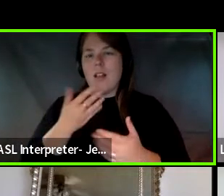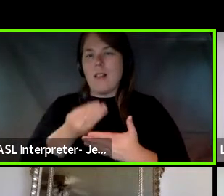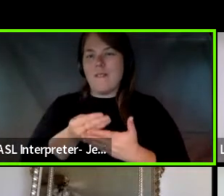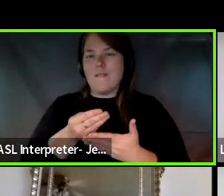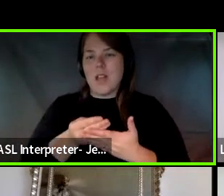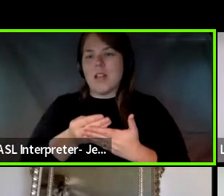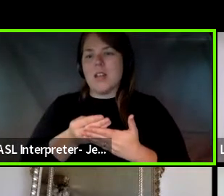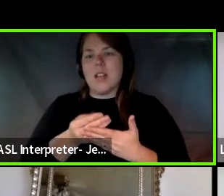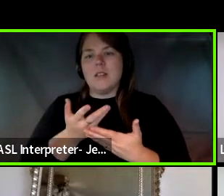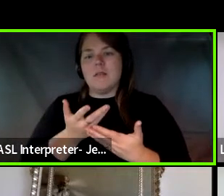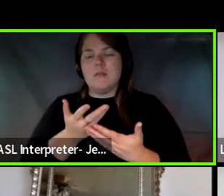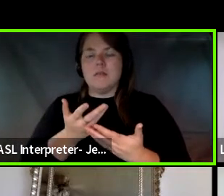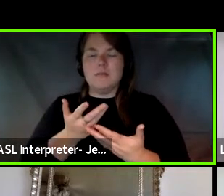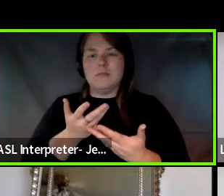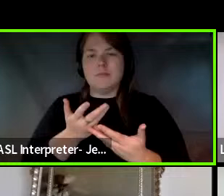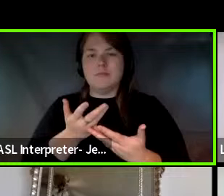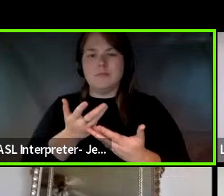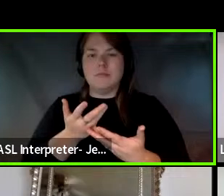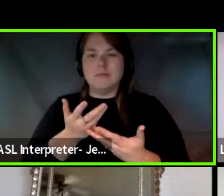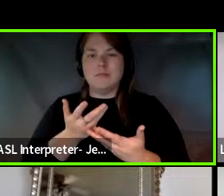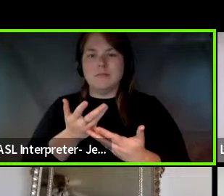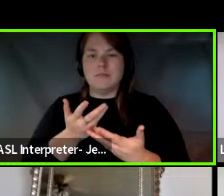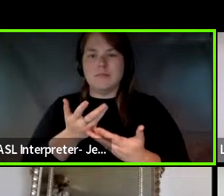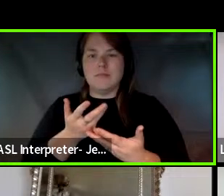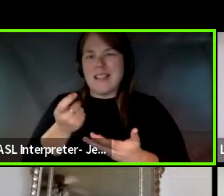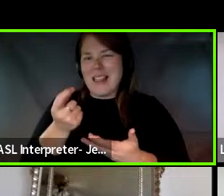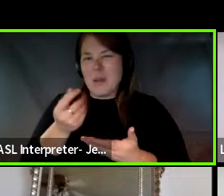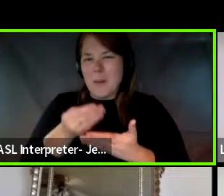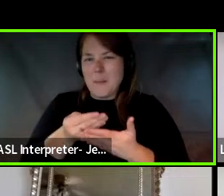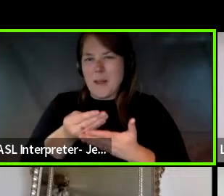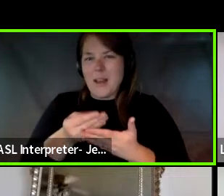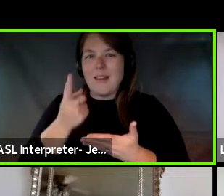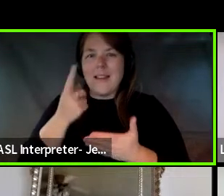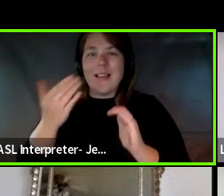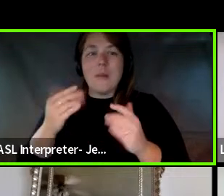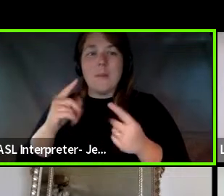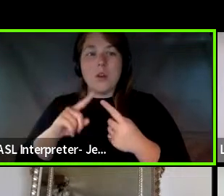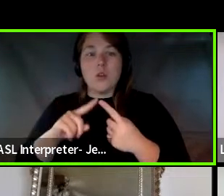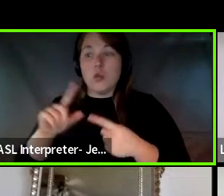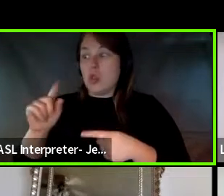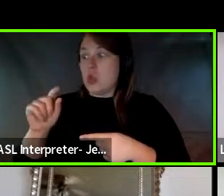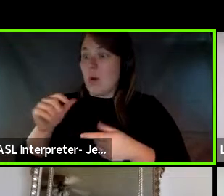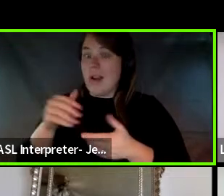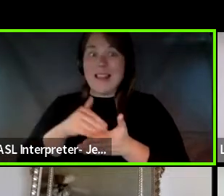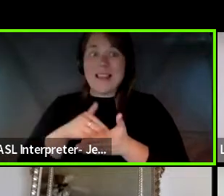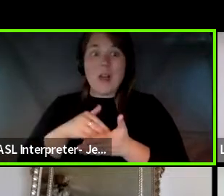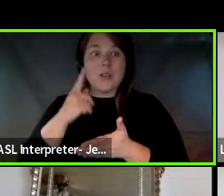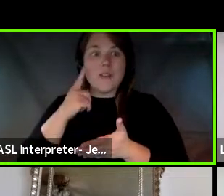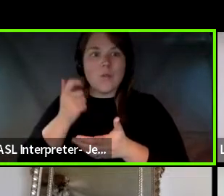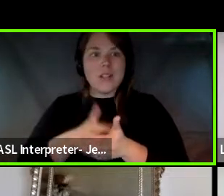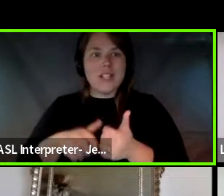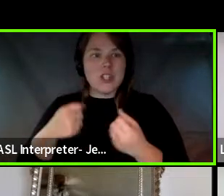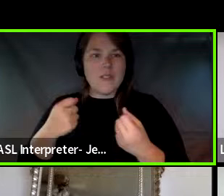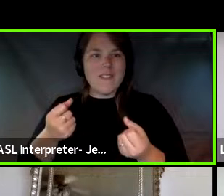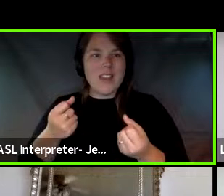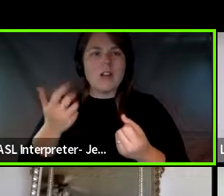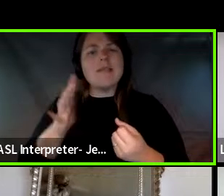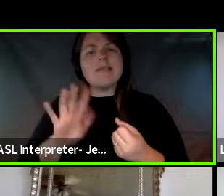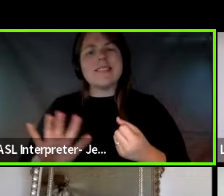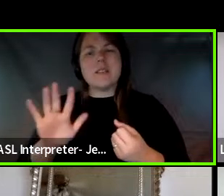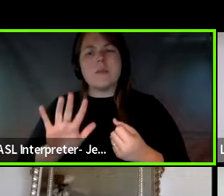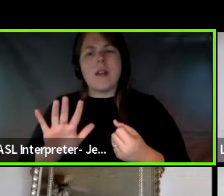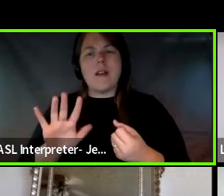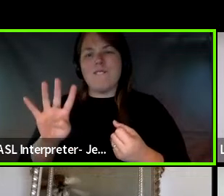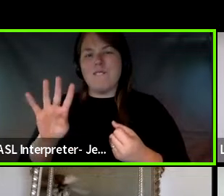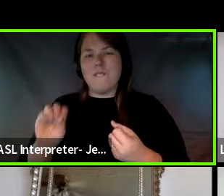pretty, it's a pretty small amount of funding for how much funding, 20,000 per vehicle. Like I said, it's about 40 or so